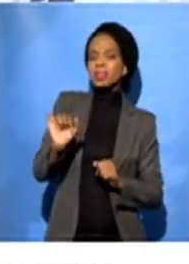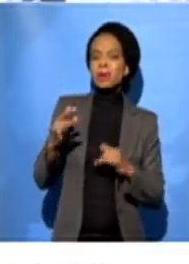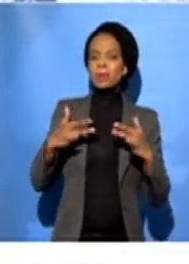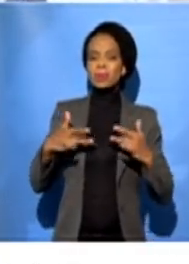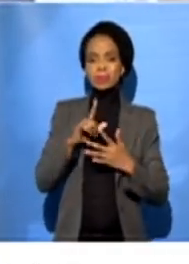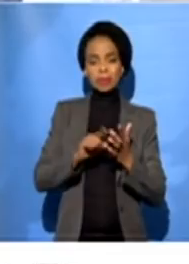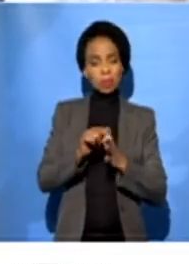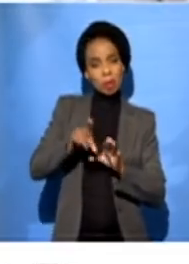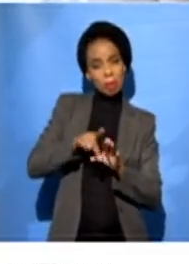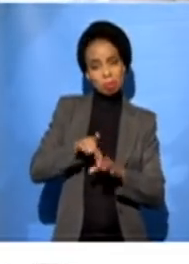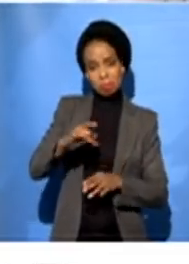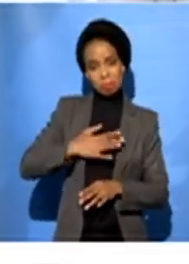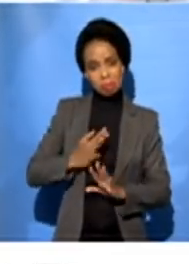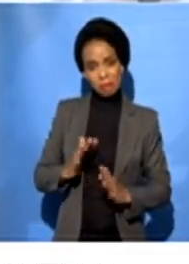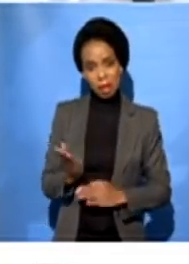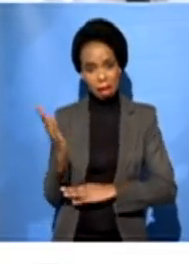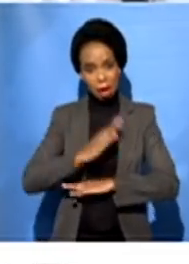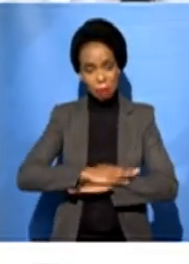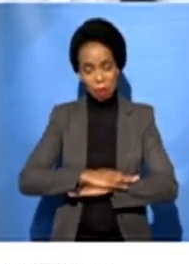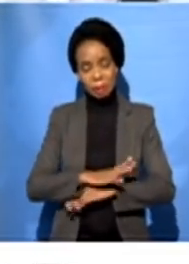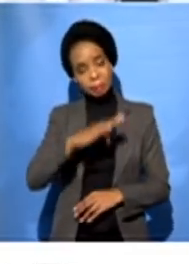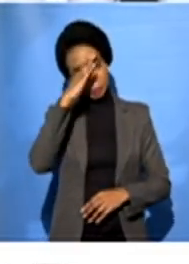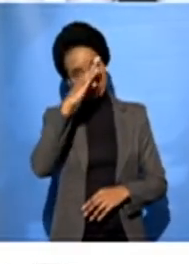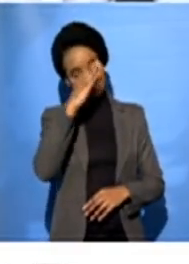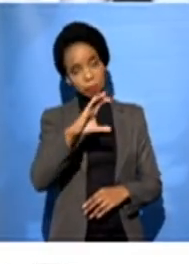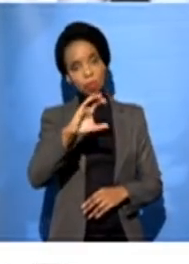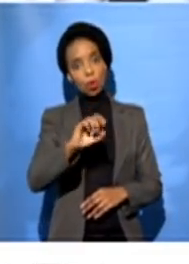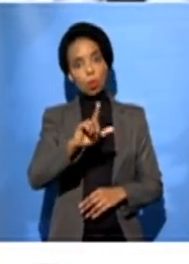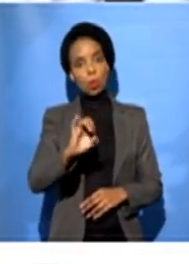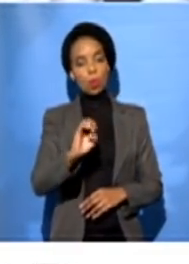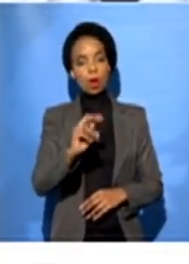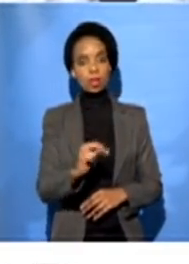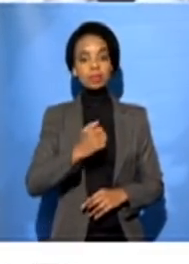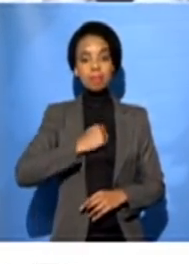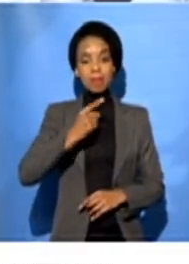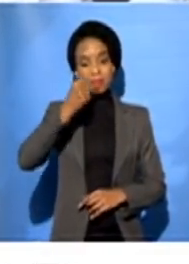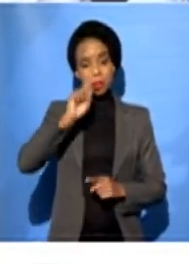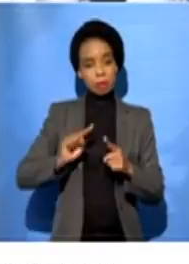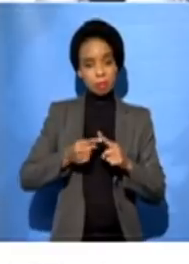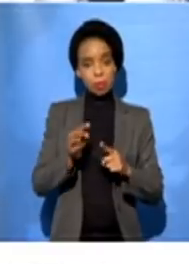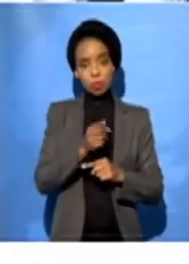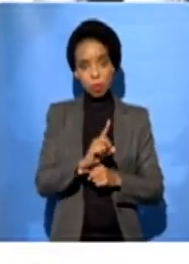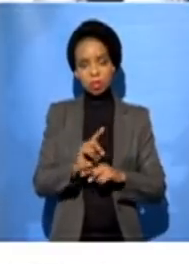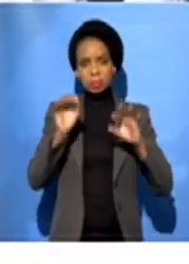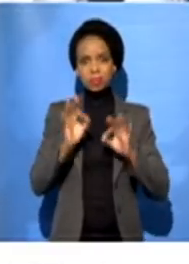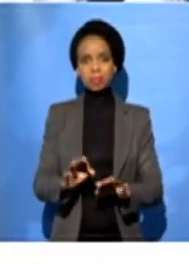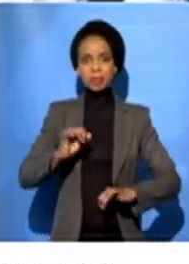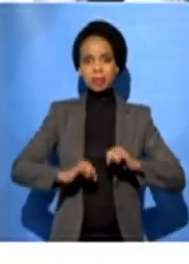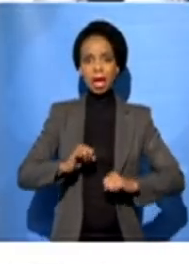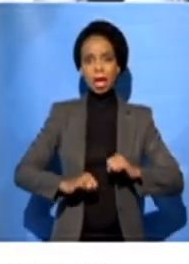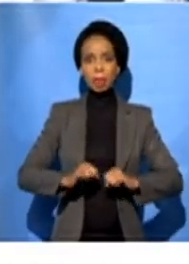participation throughout the day? Good evening, Colin. My first point is it was relative stable in the